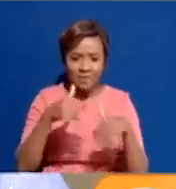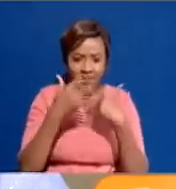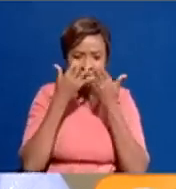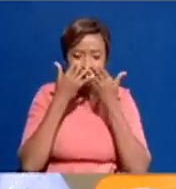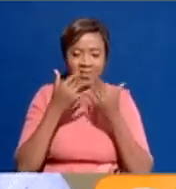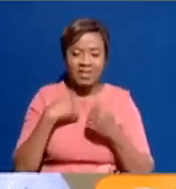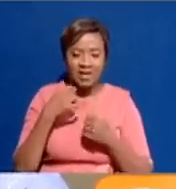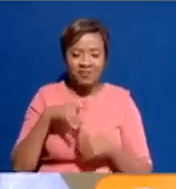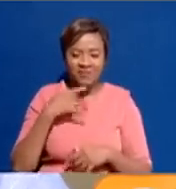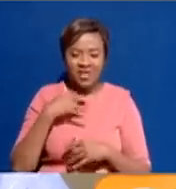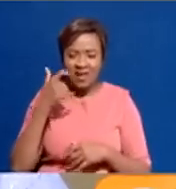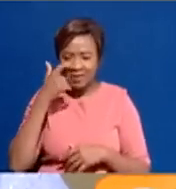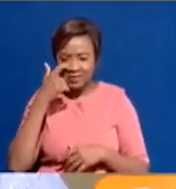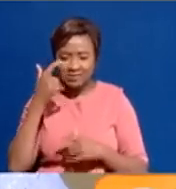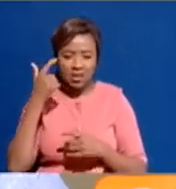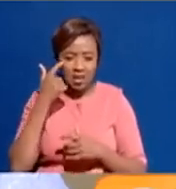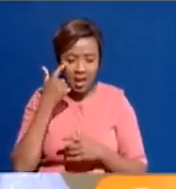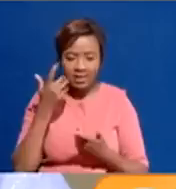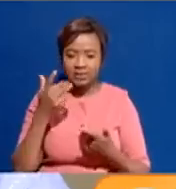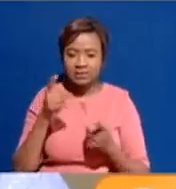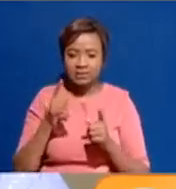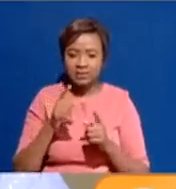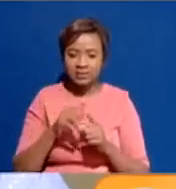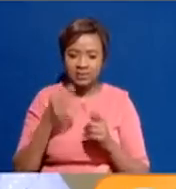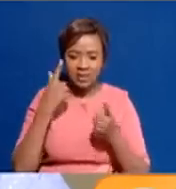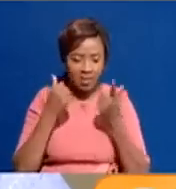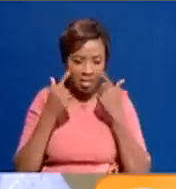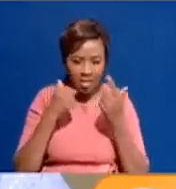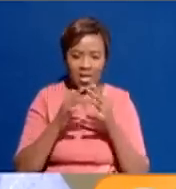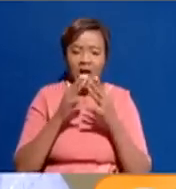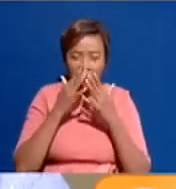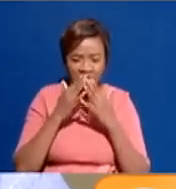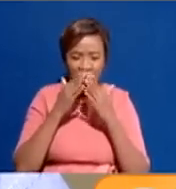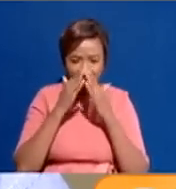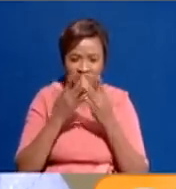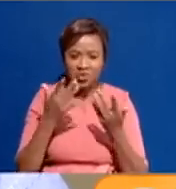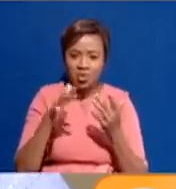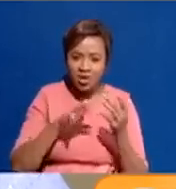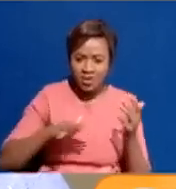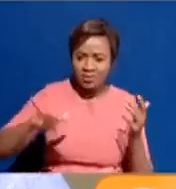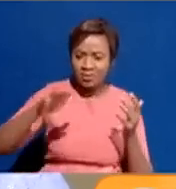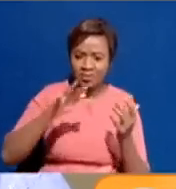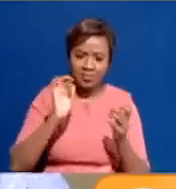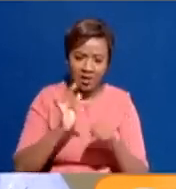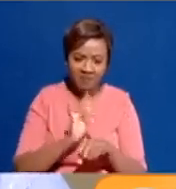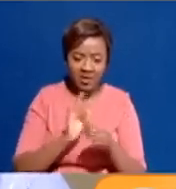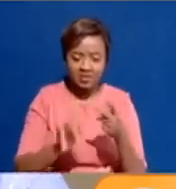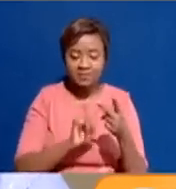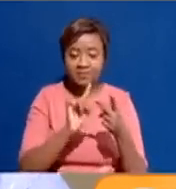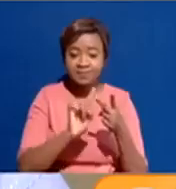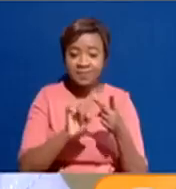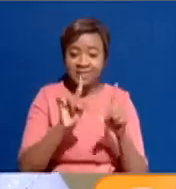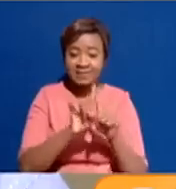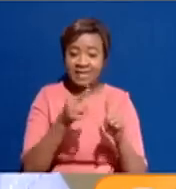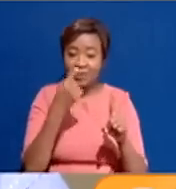mucous membranes. Okay, so your eyes will generally be, because they're exposed to the environment, will tend to be affected. Two, your